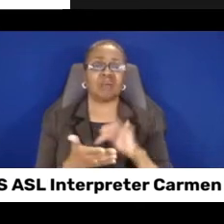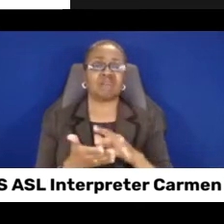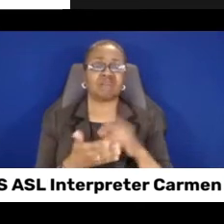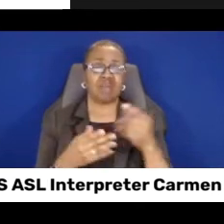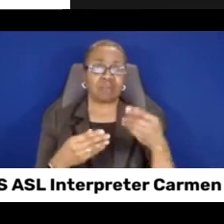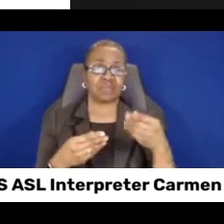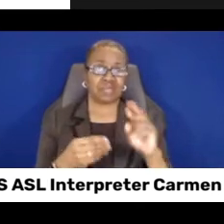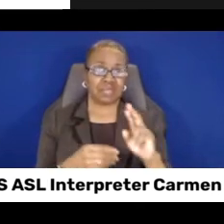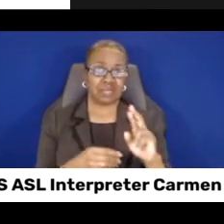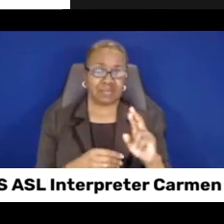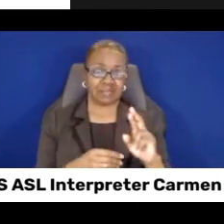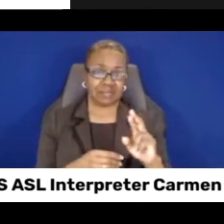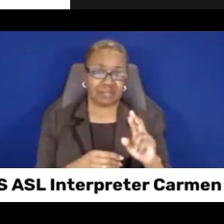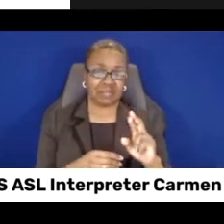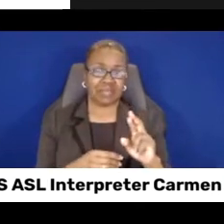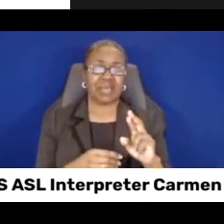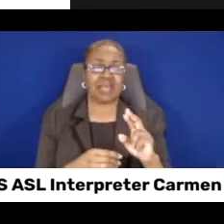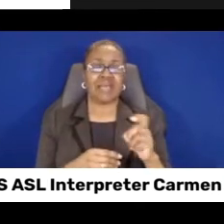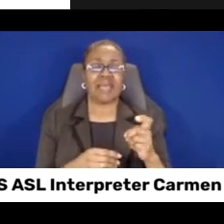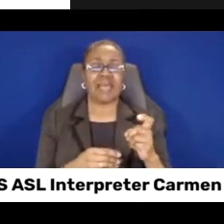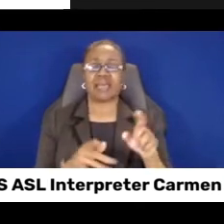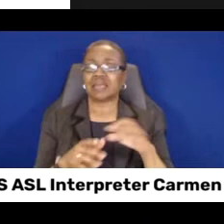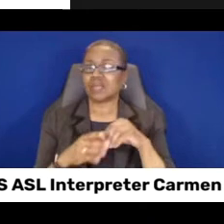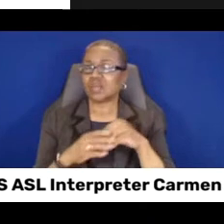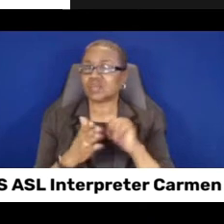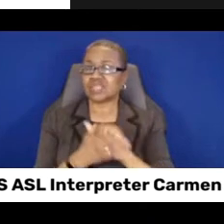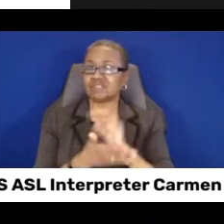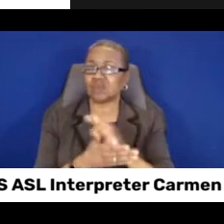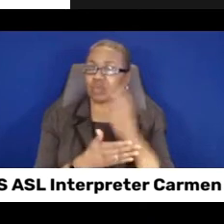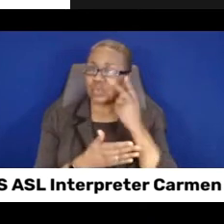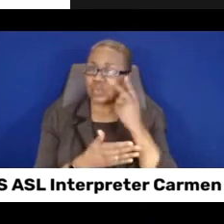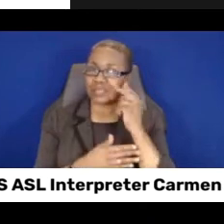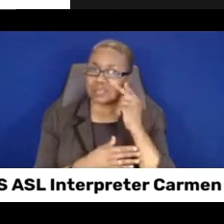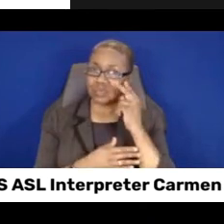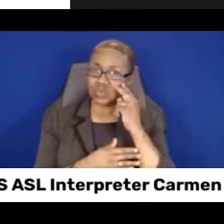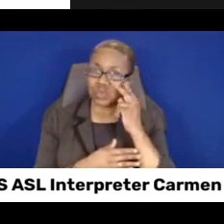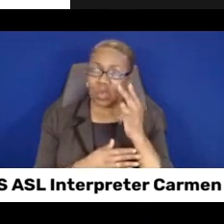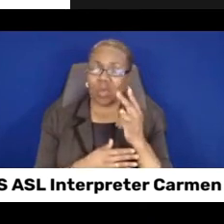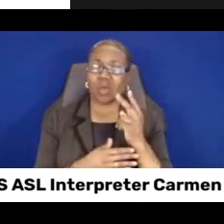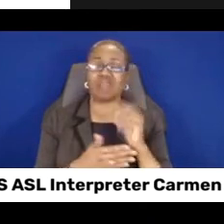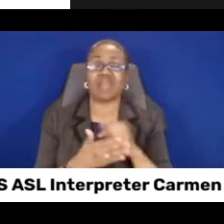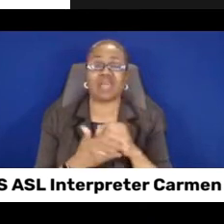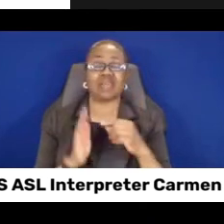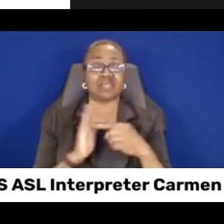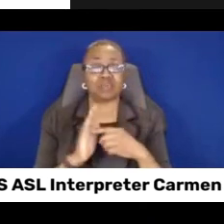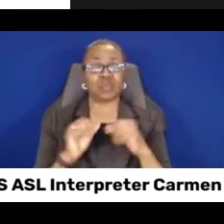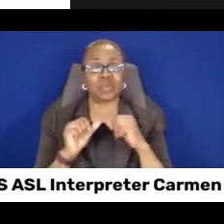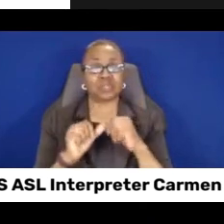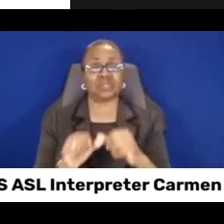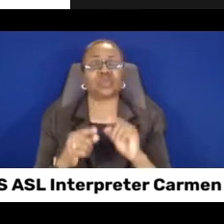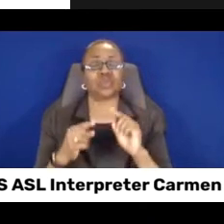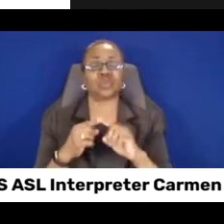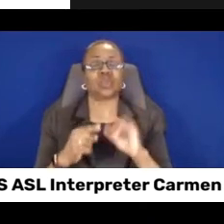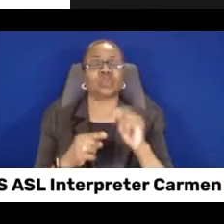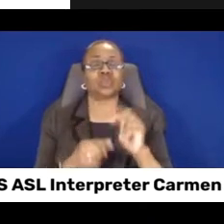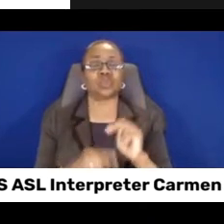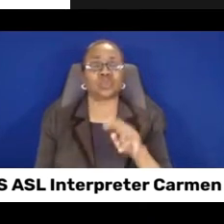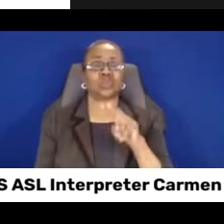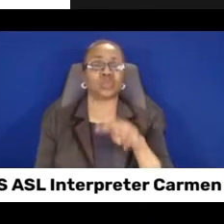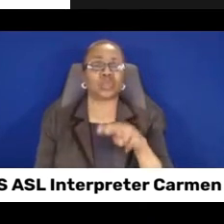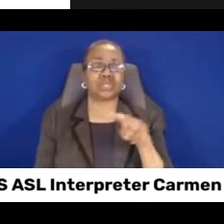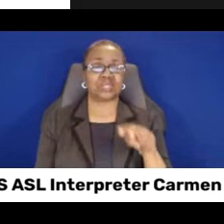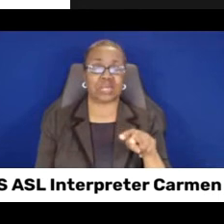Chicago, and includes the film that you just saw. So that exhibit will be up until June 22nd,